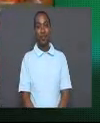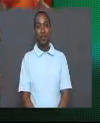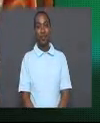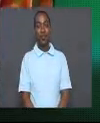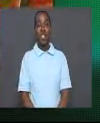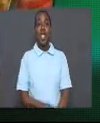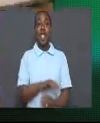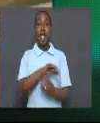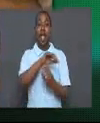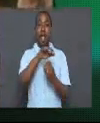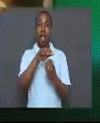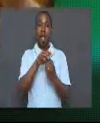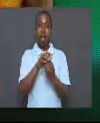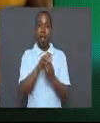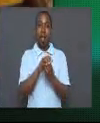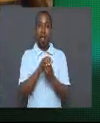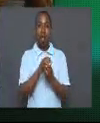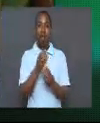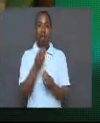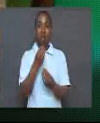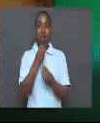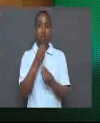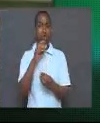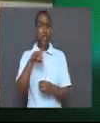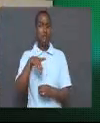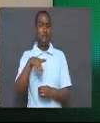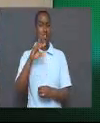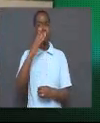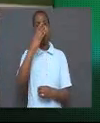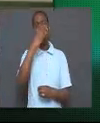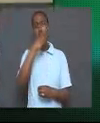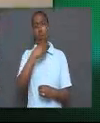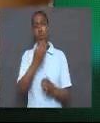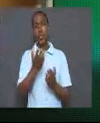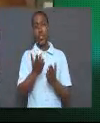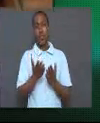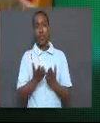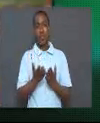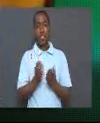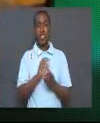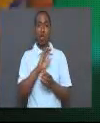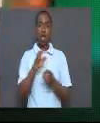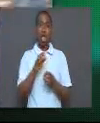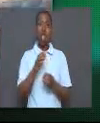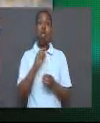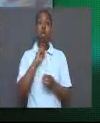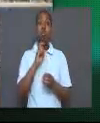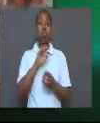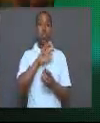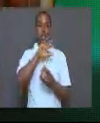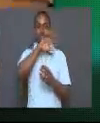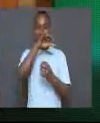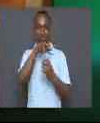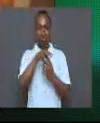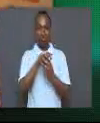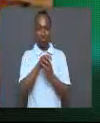Canned food is heated to high temperatures and sealed in containers so it